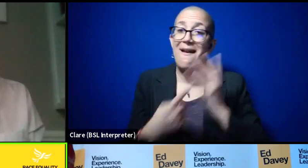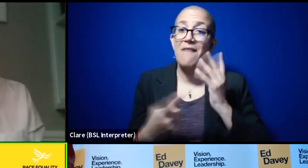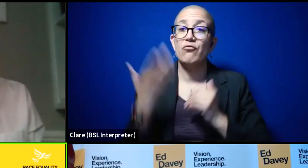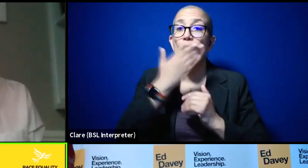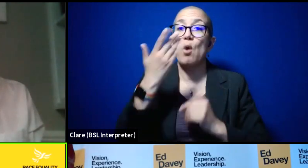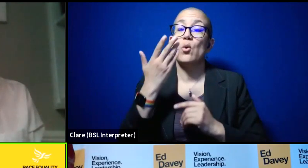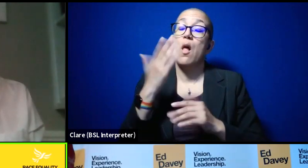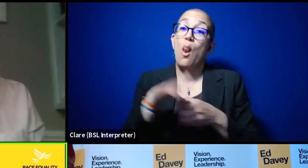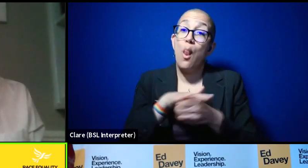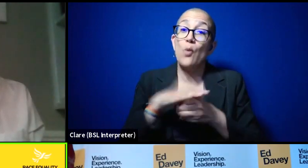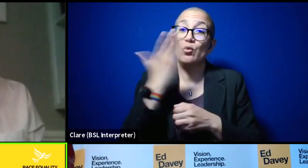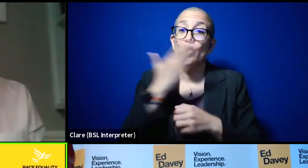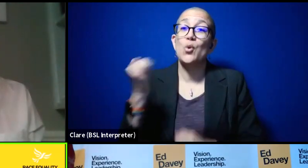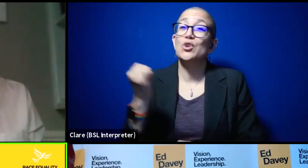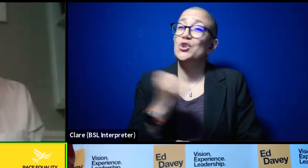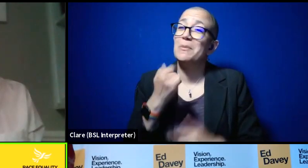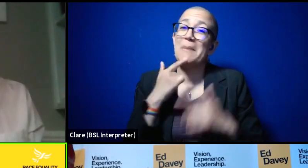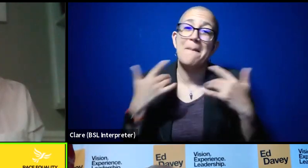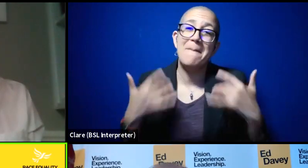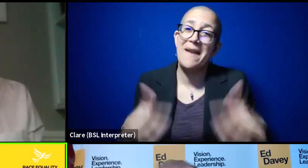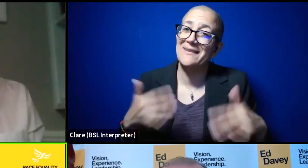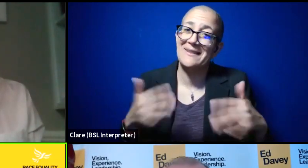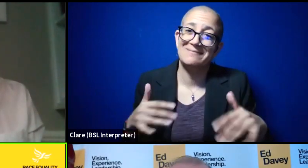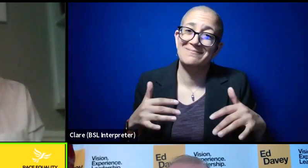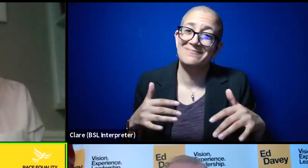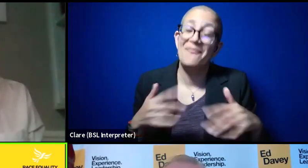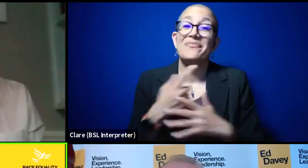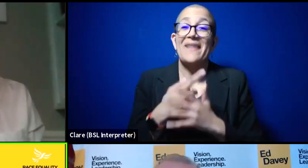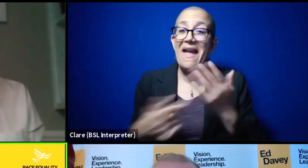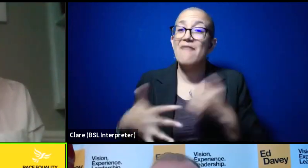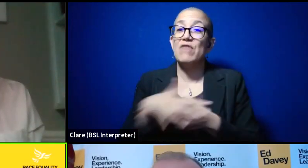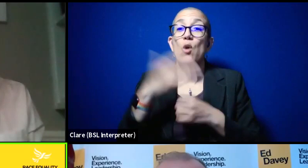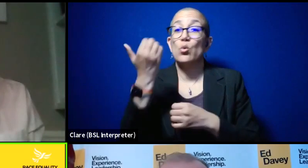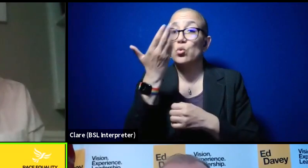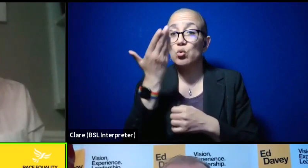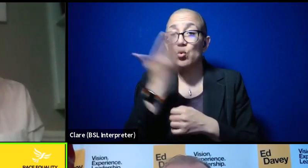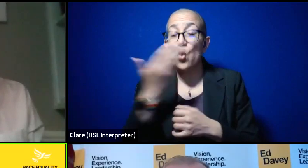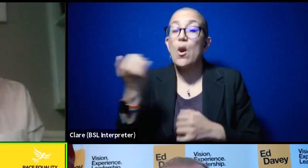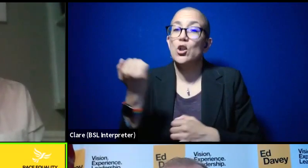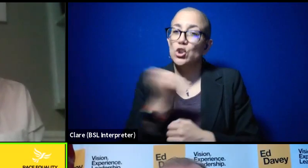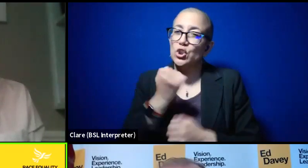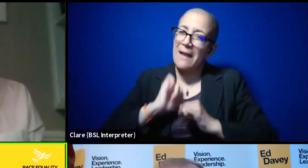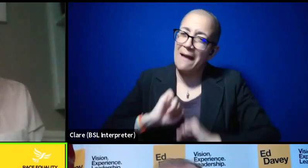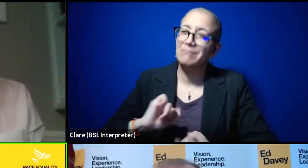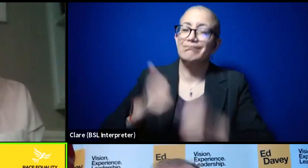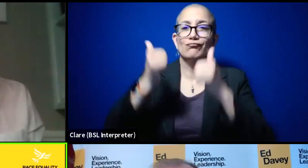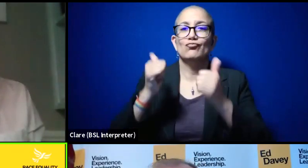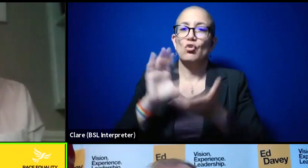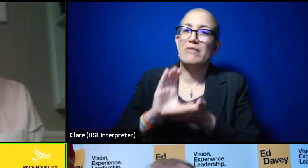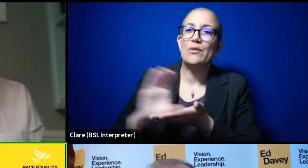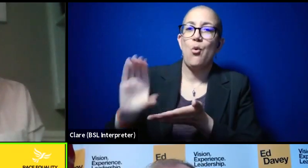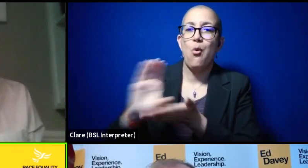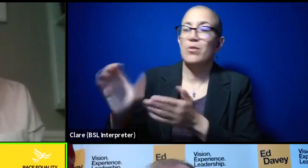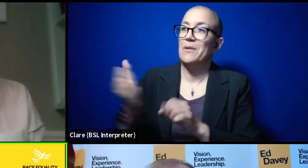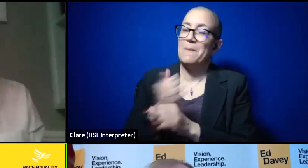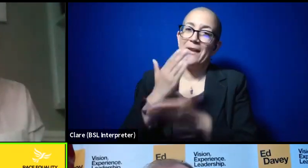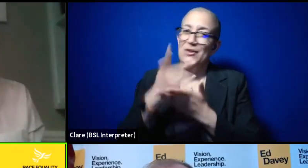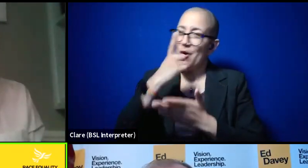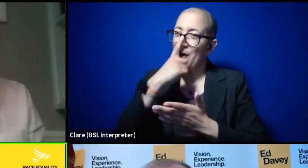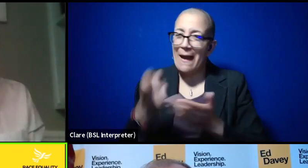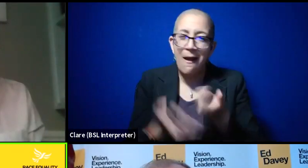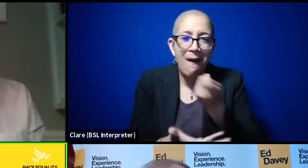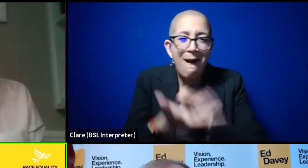school. Every local school should have the resources that they need to bring out the best in every child. I've worked over the last few